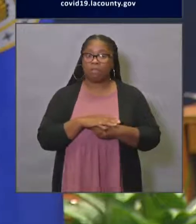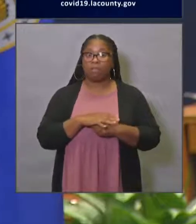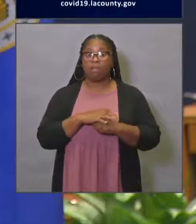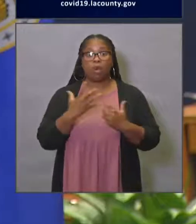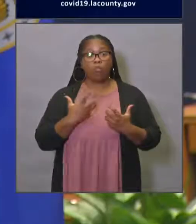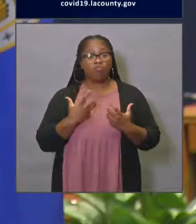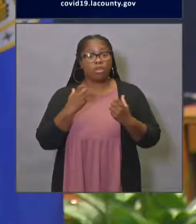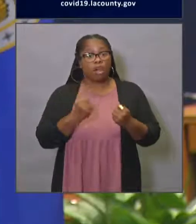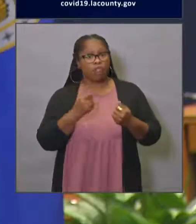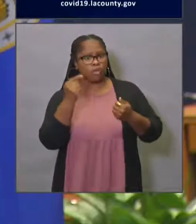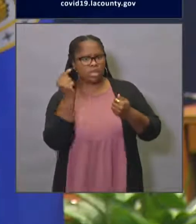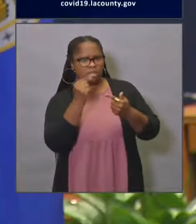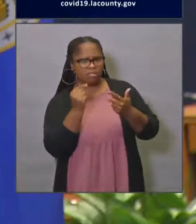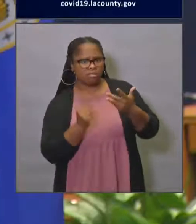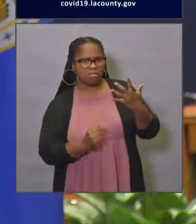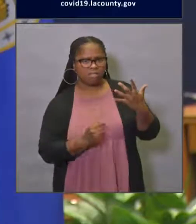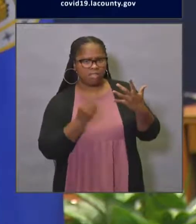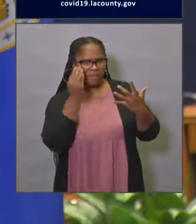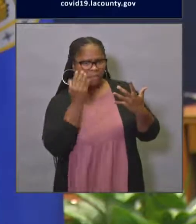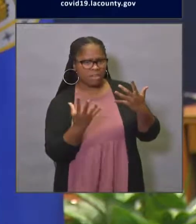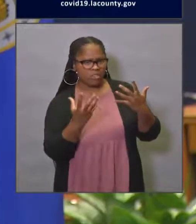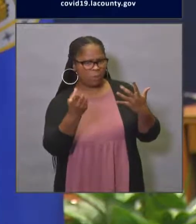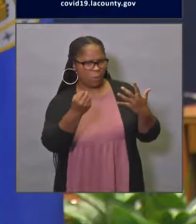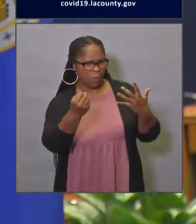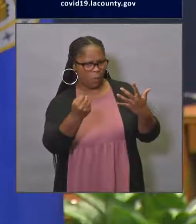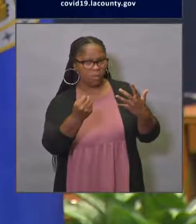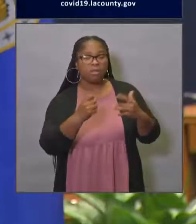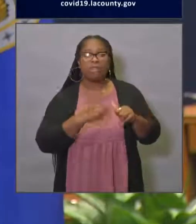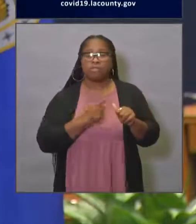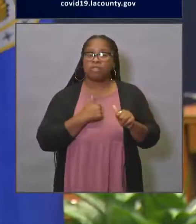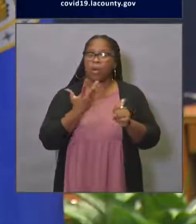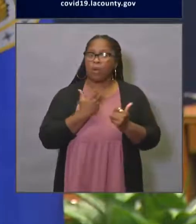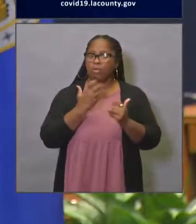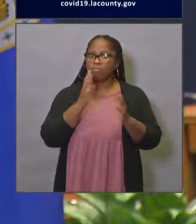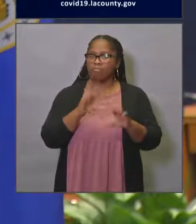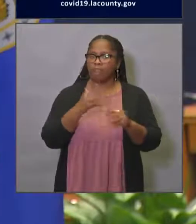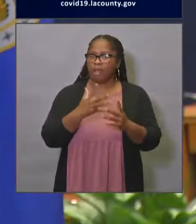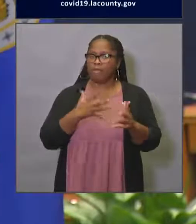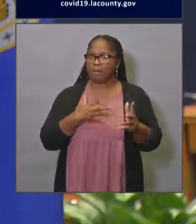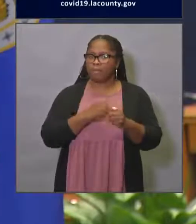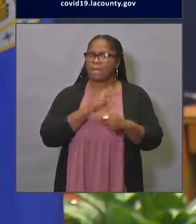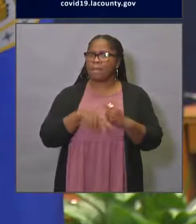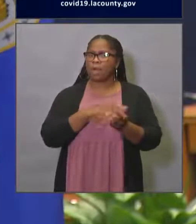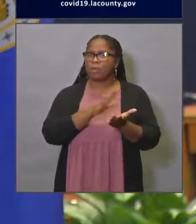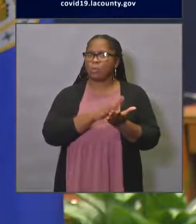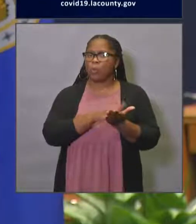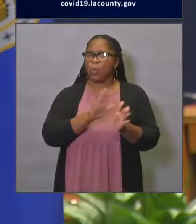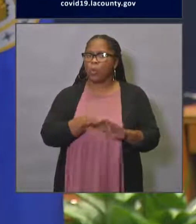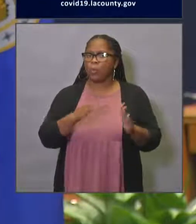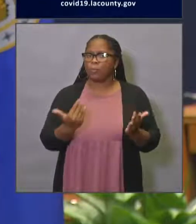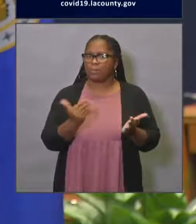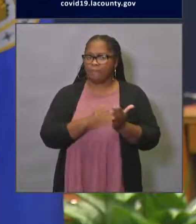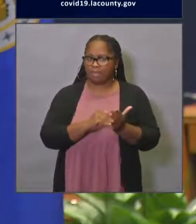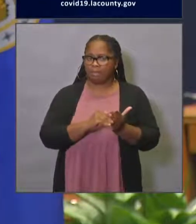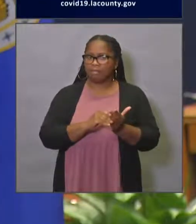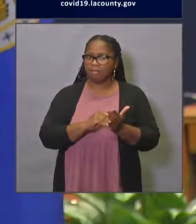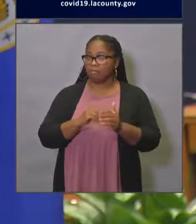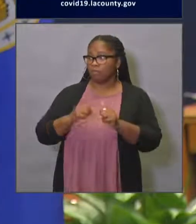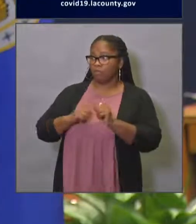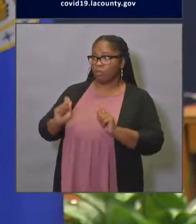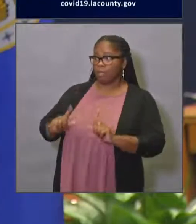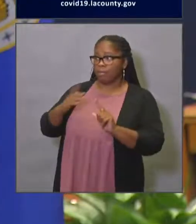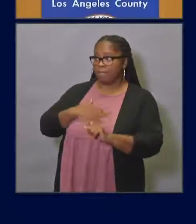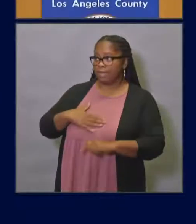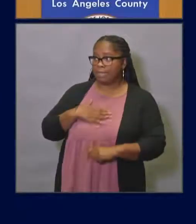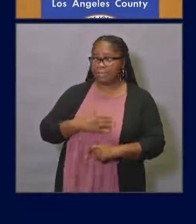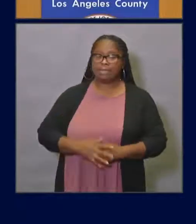recovery indicators, I want to just provide a quick update on school reopenings to date, and I'll take the first slide, please.